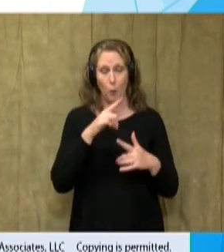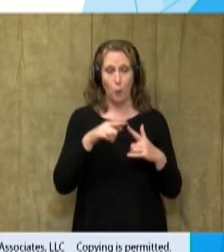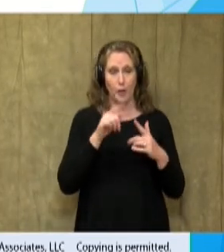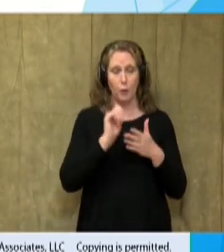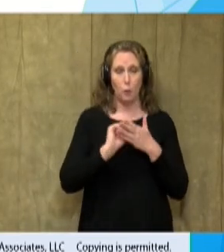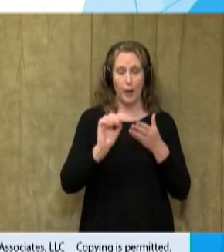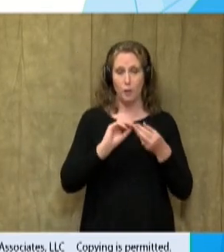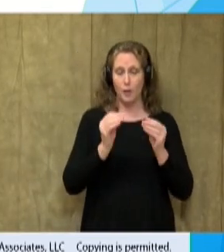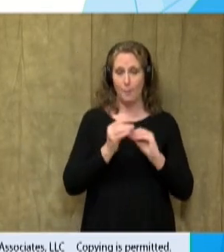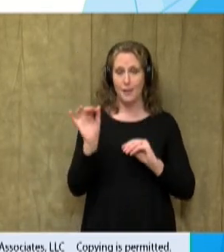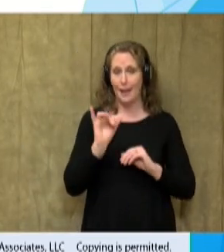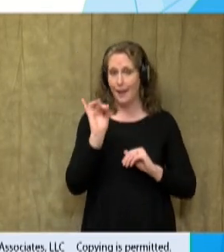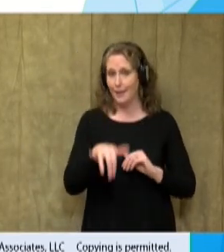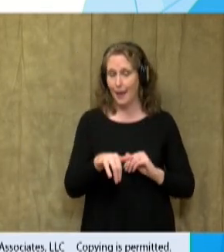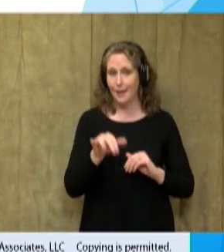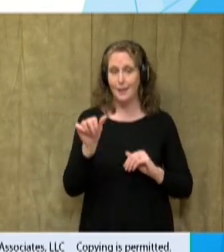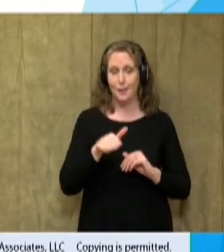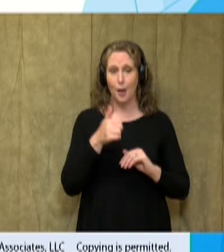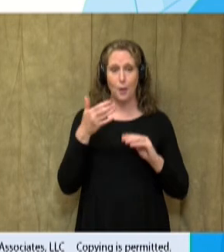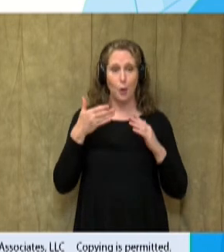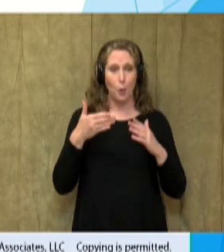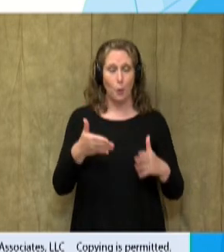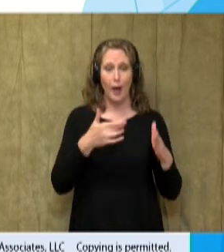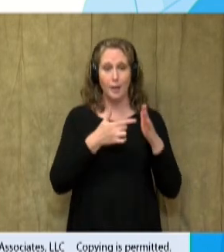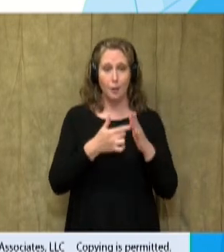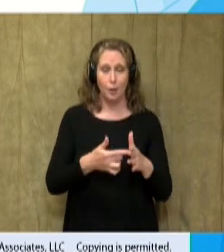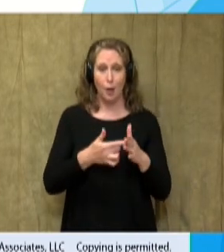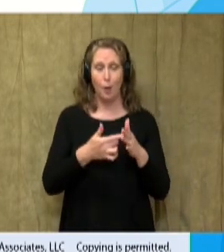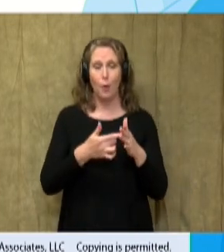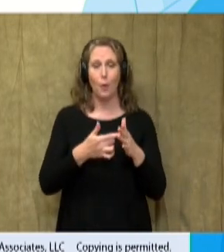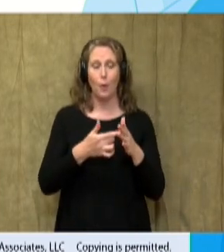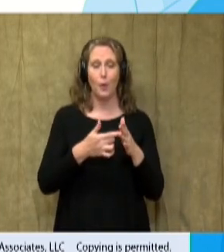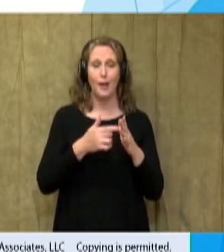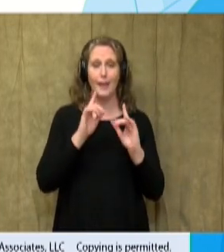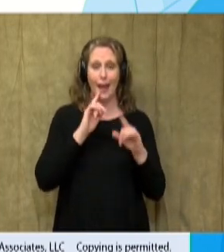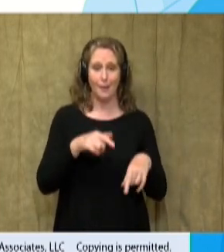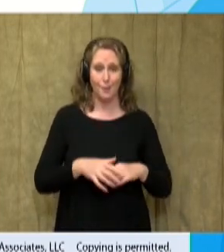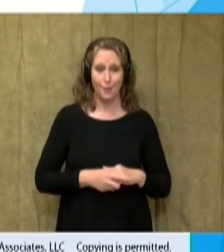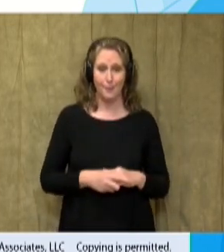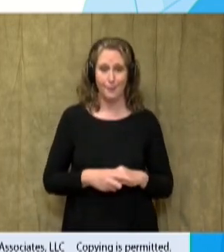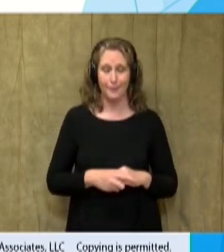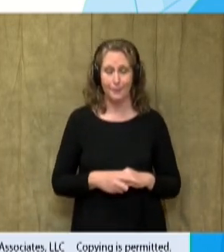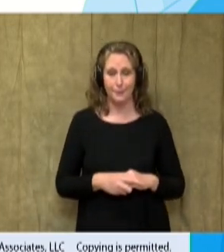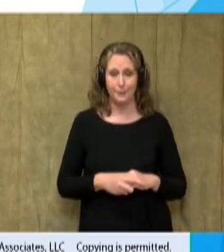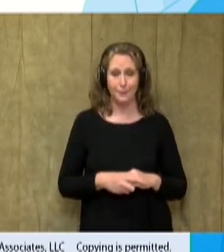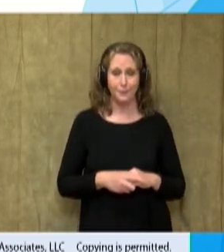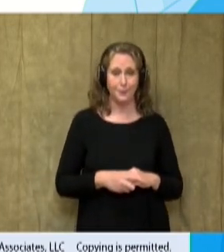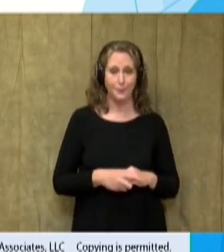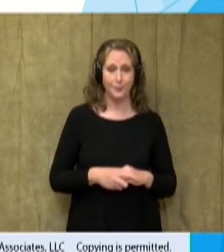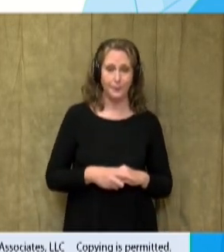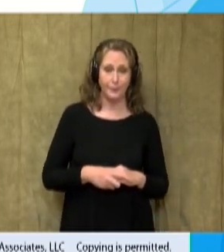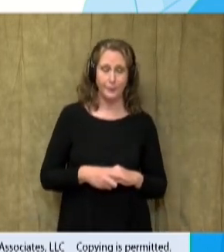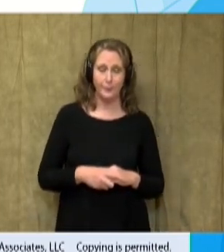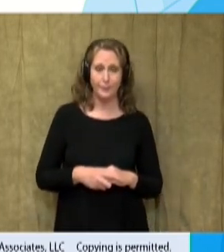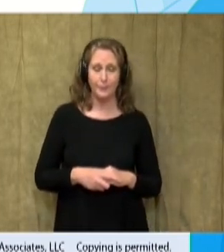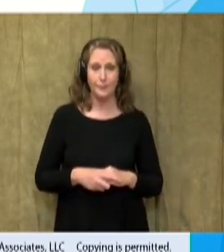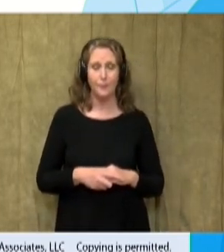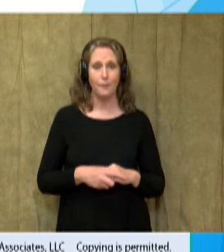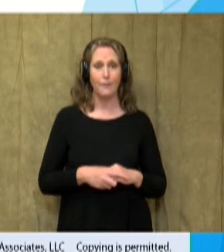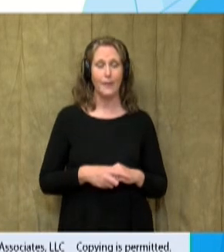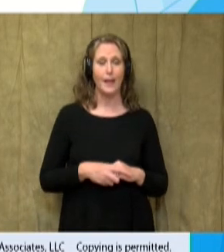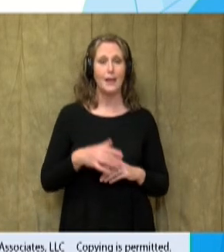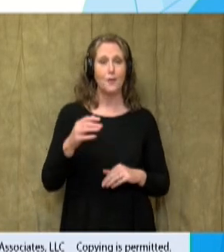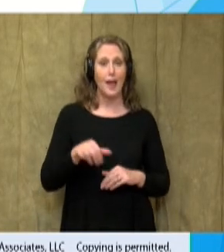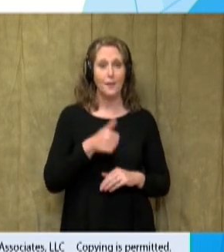out your numbers like that, it's another way to show how to solve the problem. All right, so we